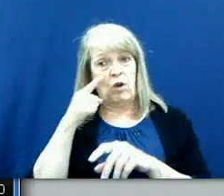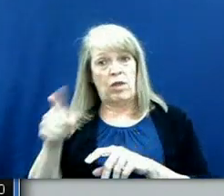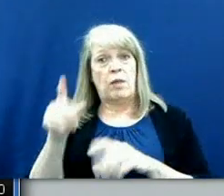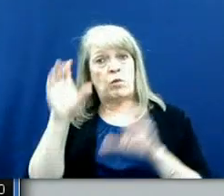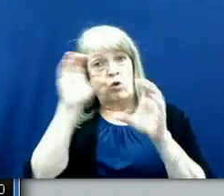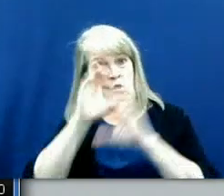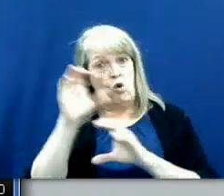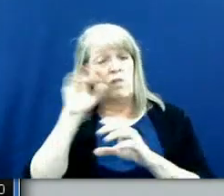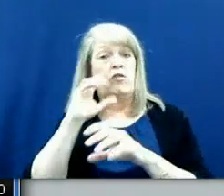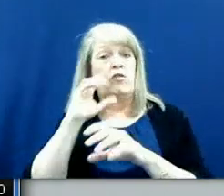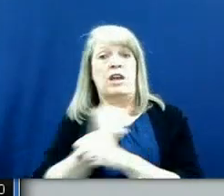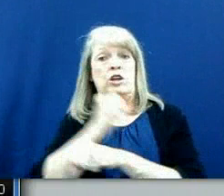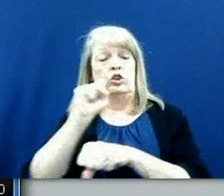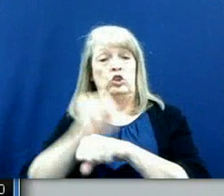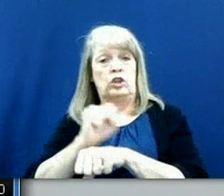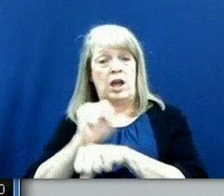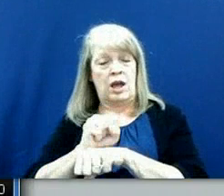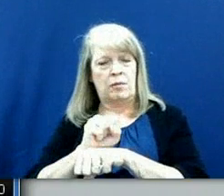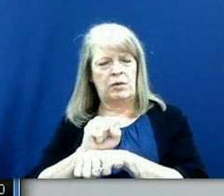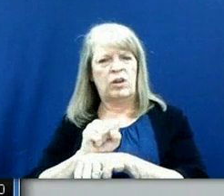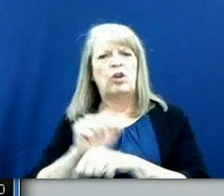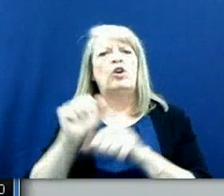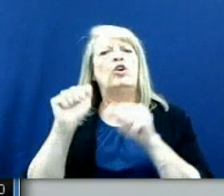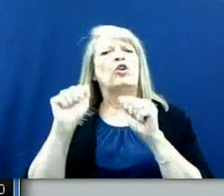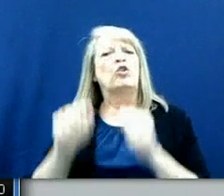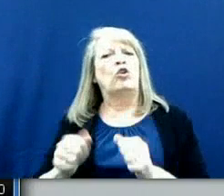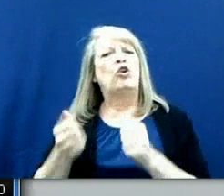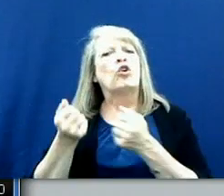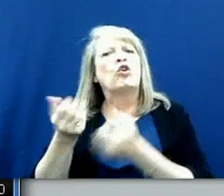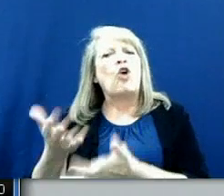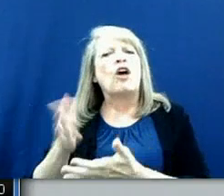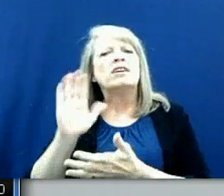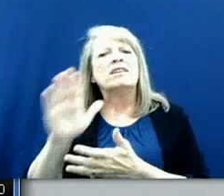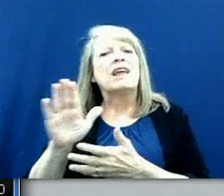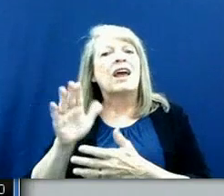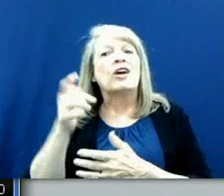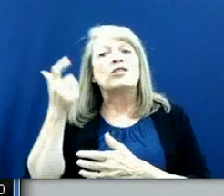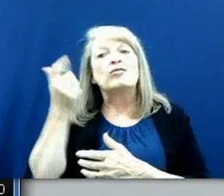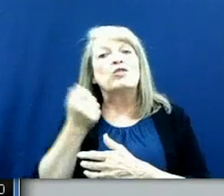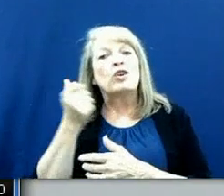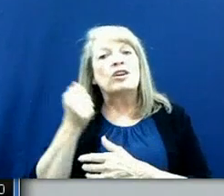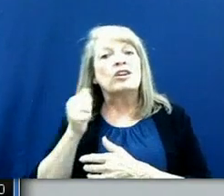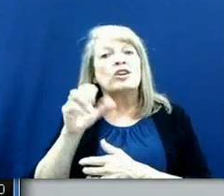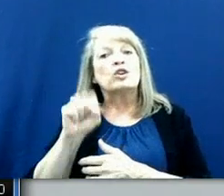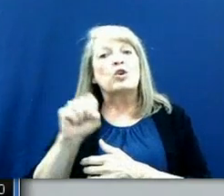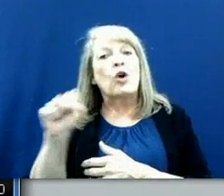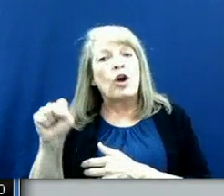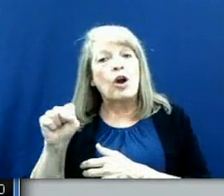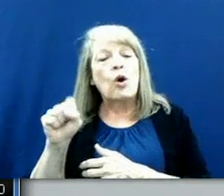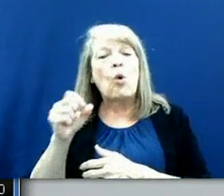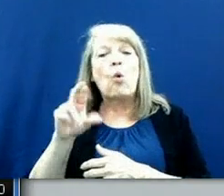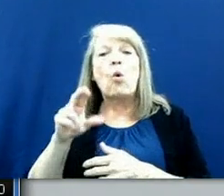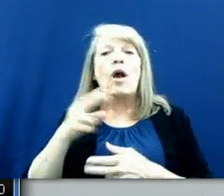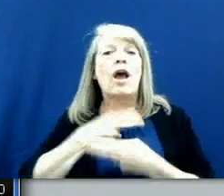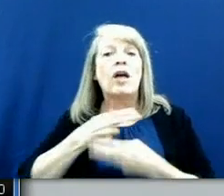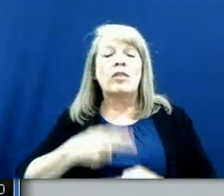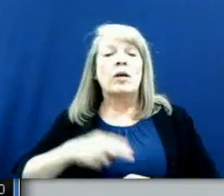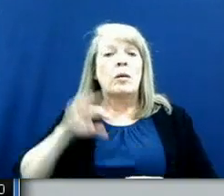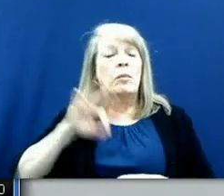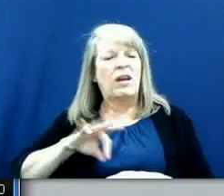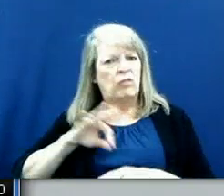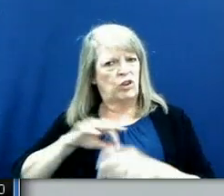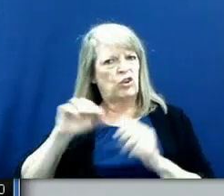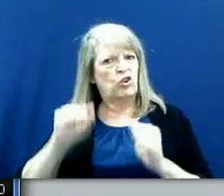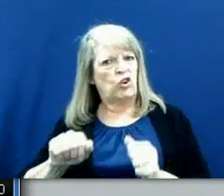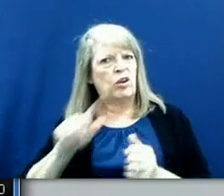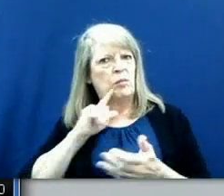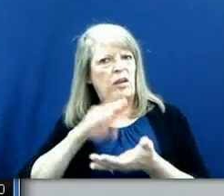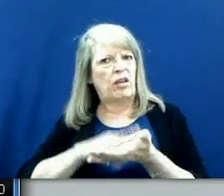seek employment that might result in their losing their Social Security or health benefits.